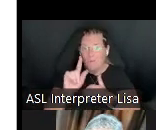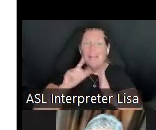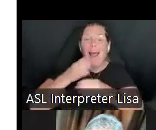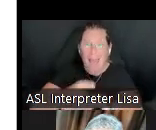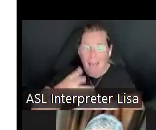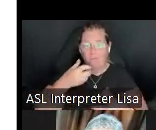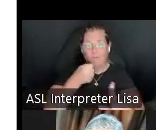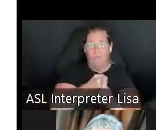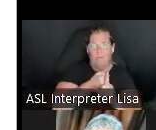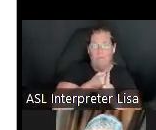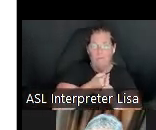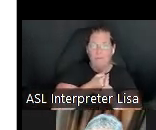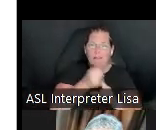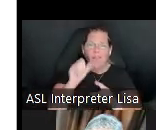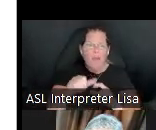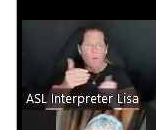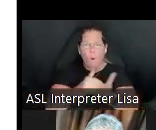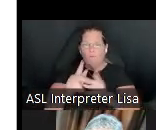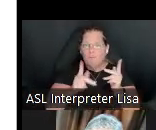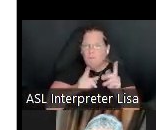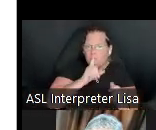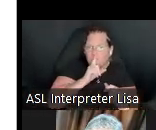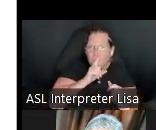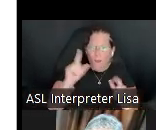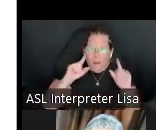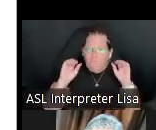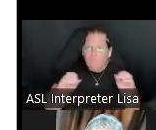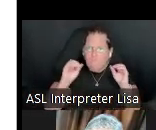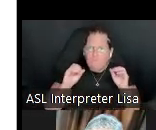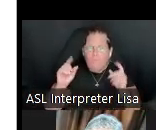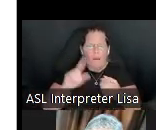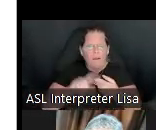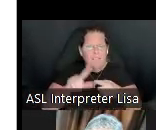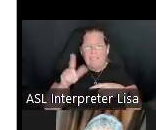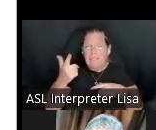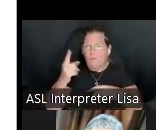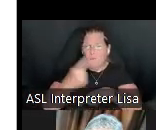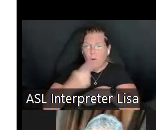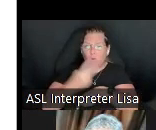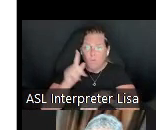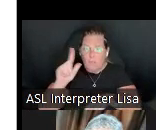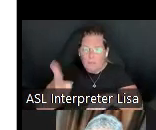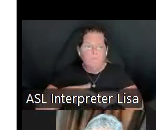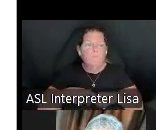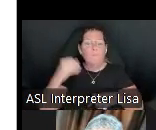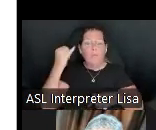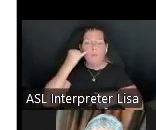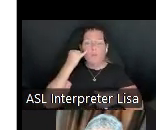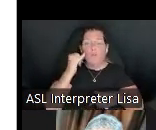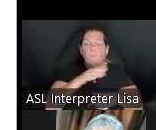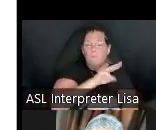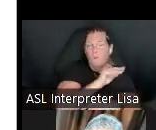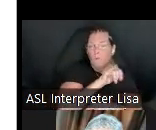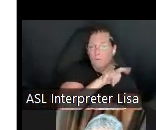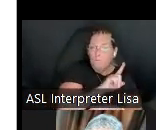the underestimates that I'd mentioned to you before. If you have mild and subtle symptoms